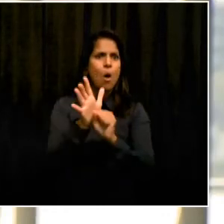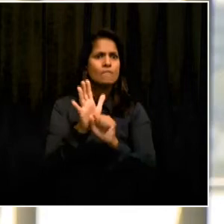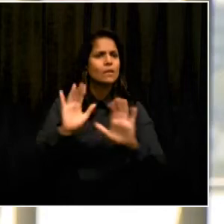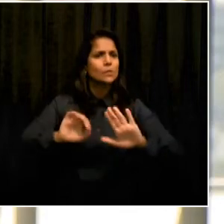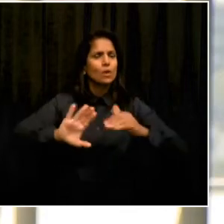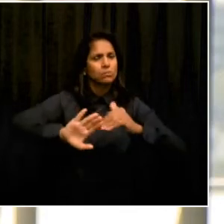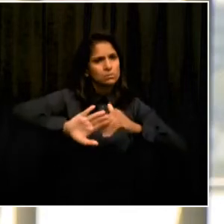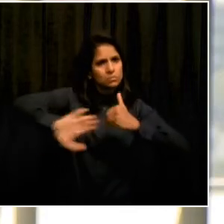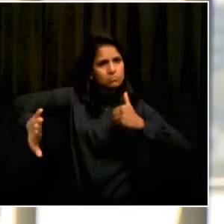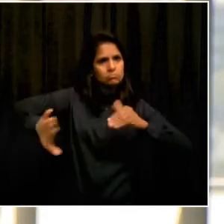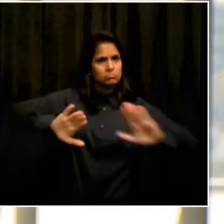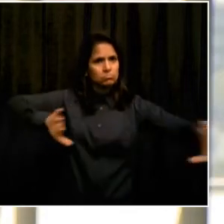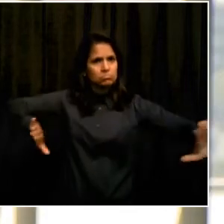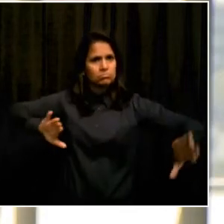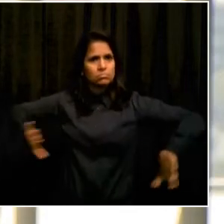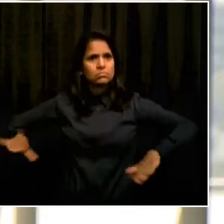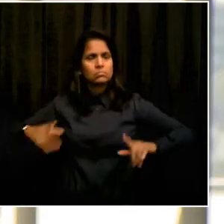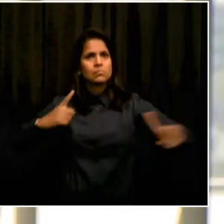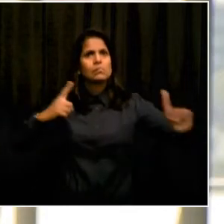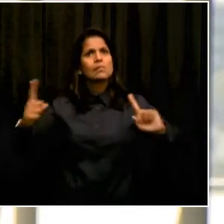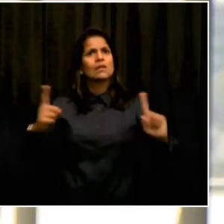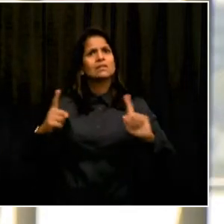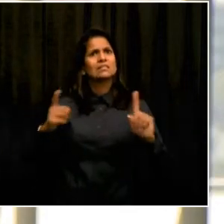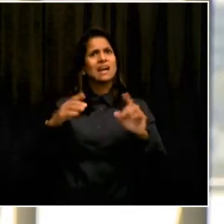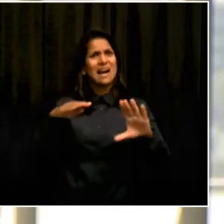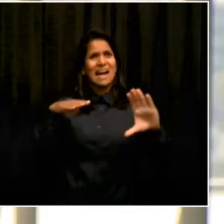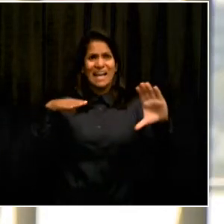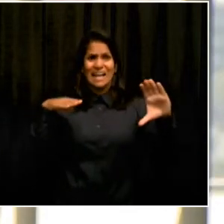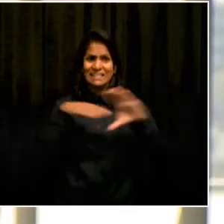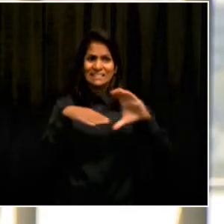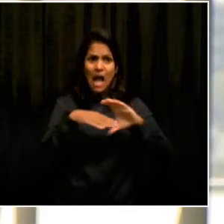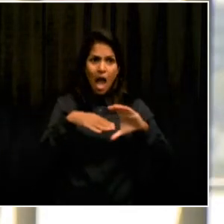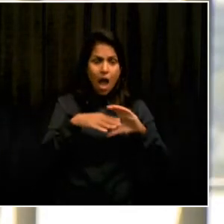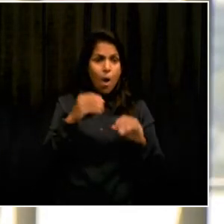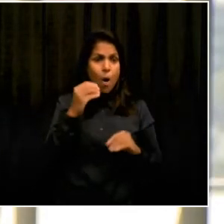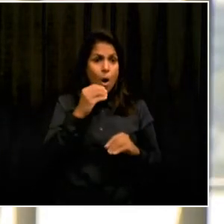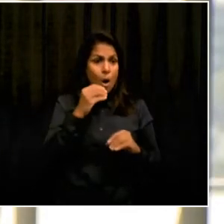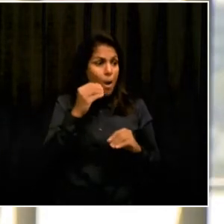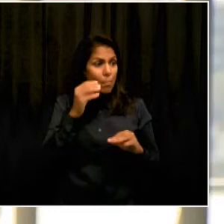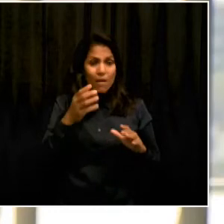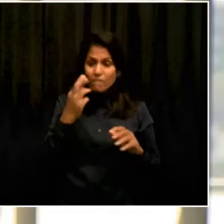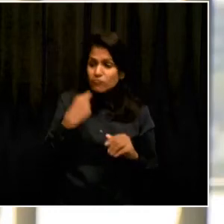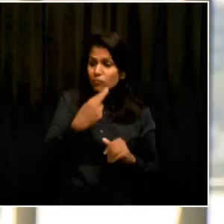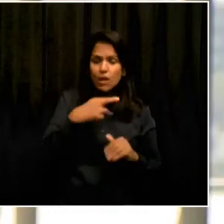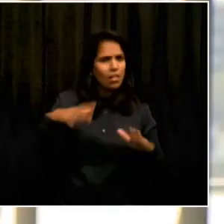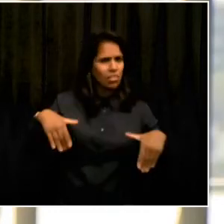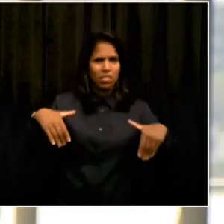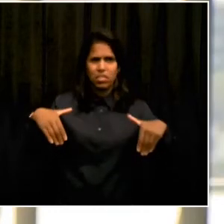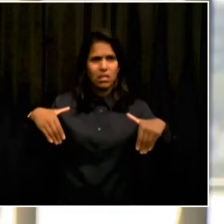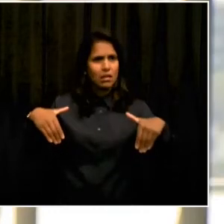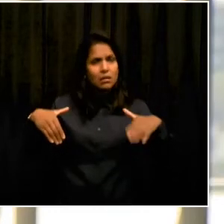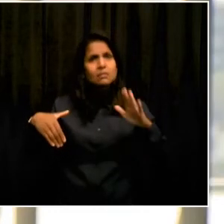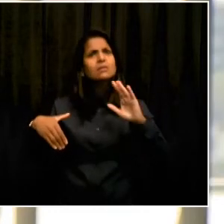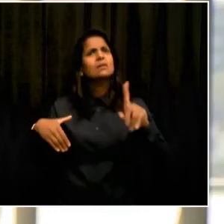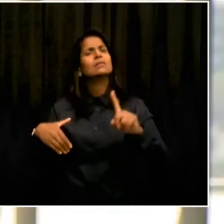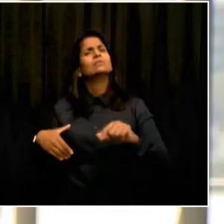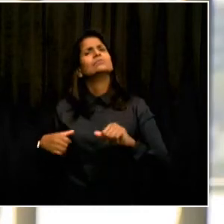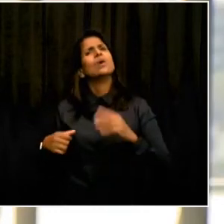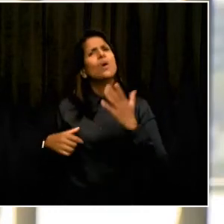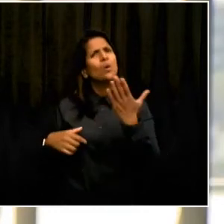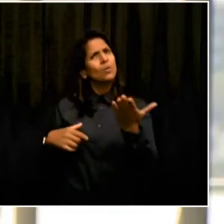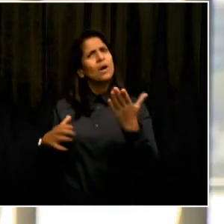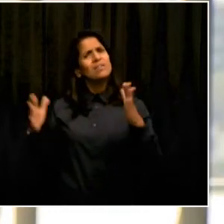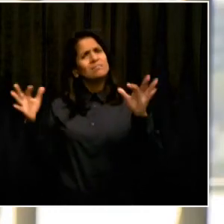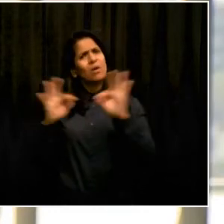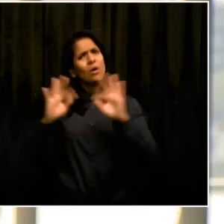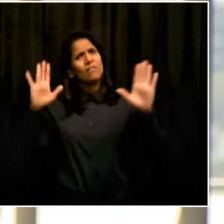But it also means things like making sure that our streets are clean and all of that. But the key focus is everything's got to be based on